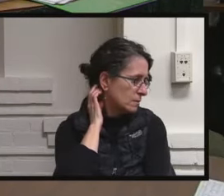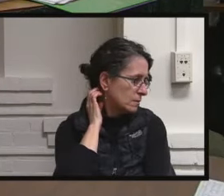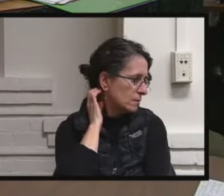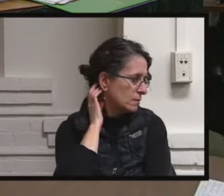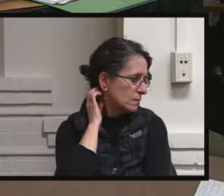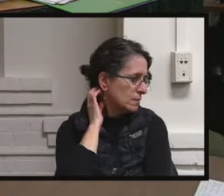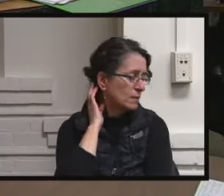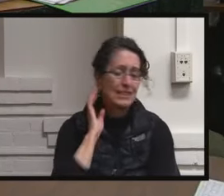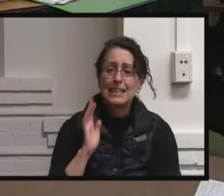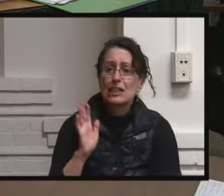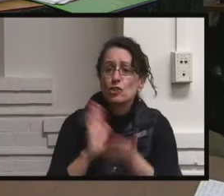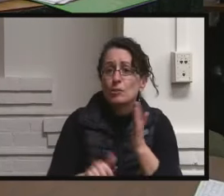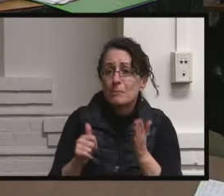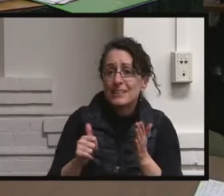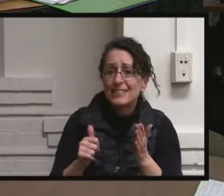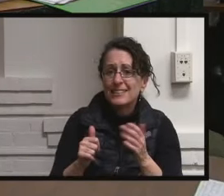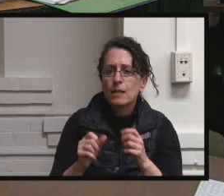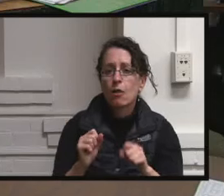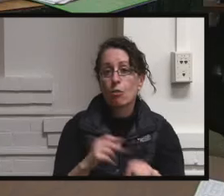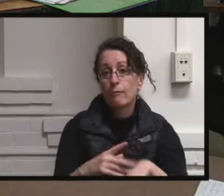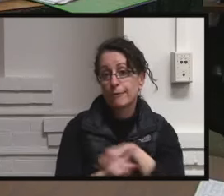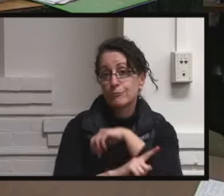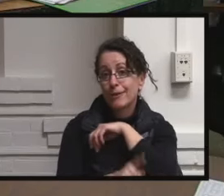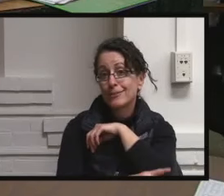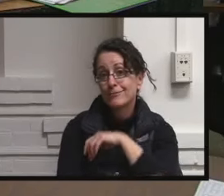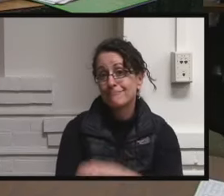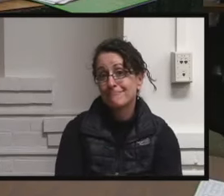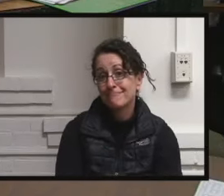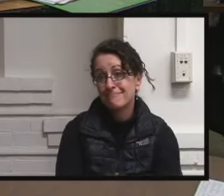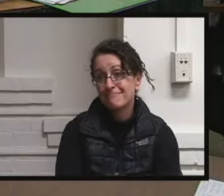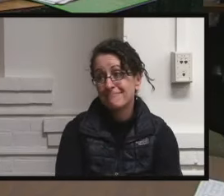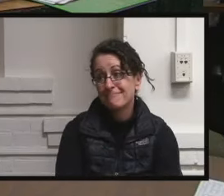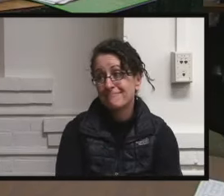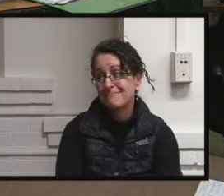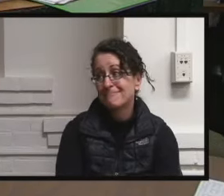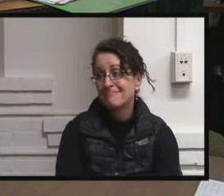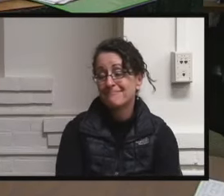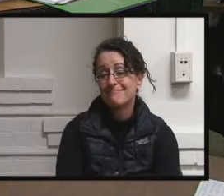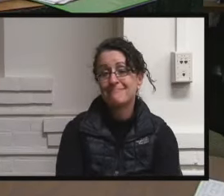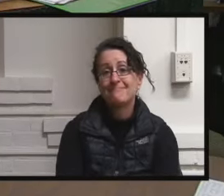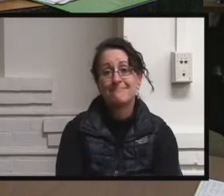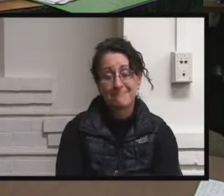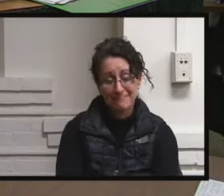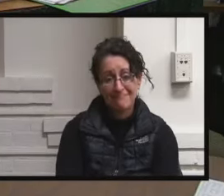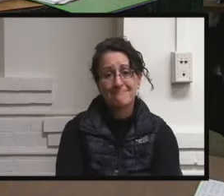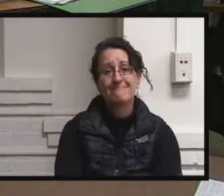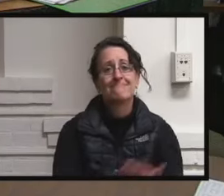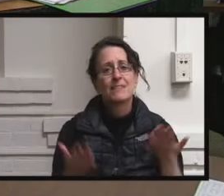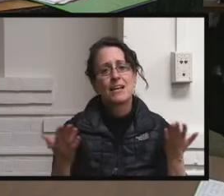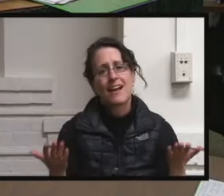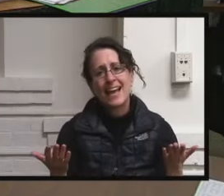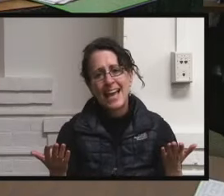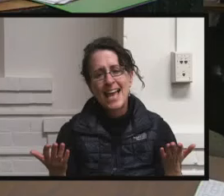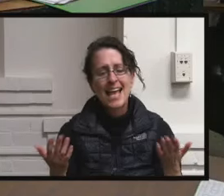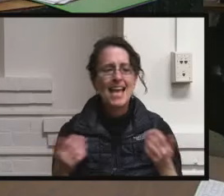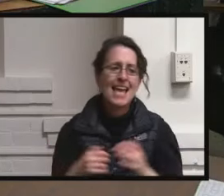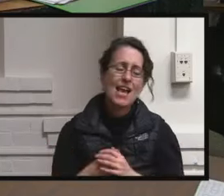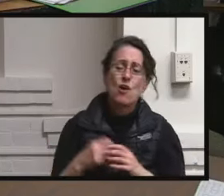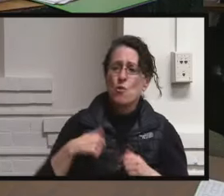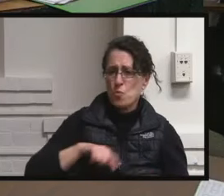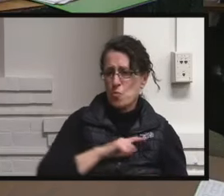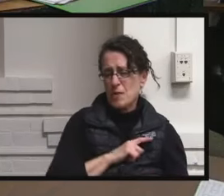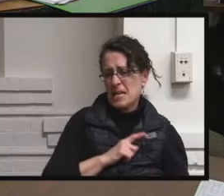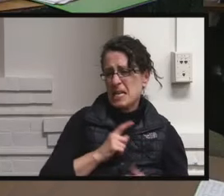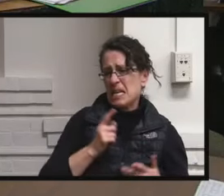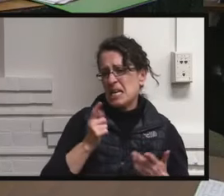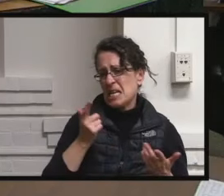just put it in a garbage bag. Right. That would definitely be the cheapest thing. The thinking was that if we collect it all